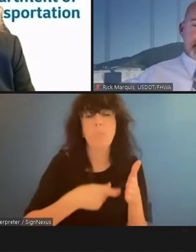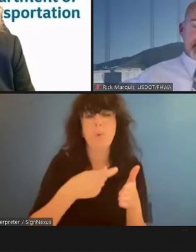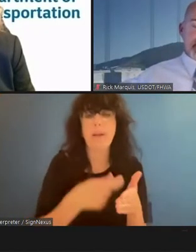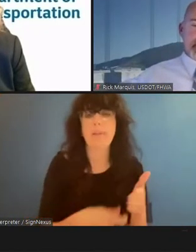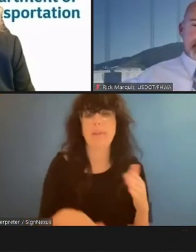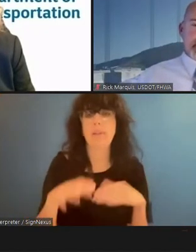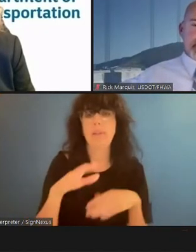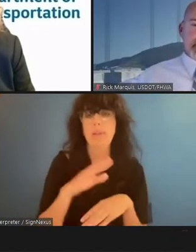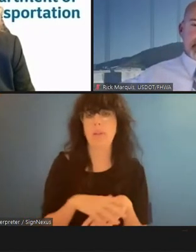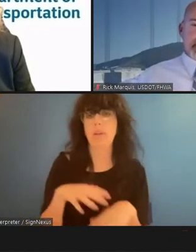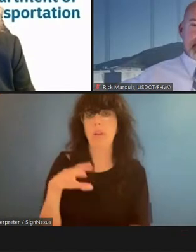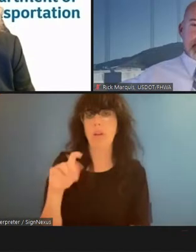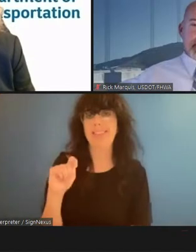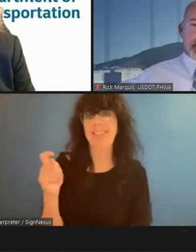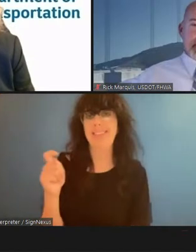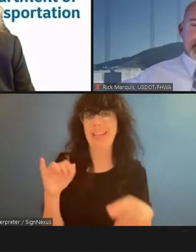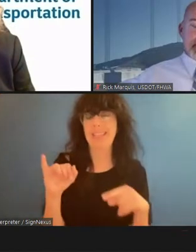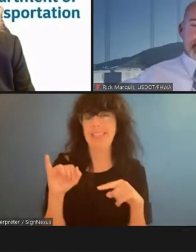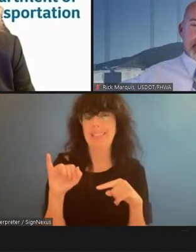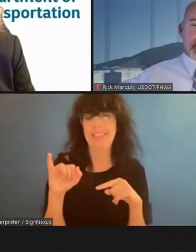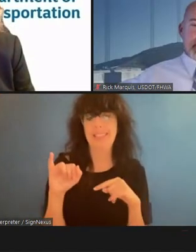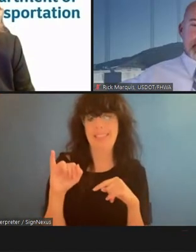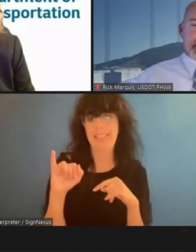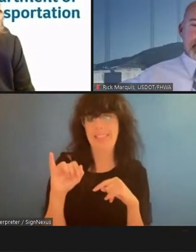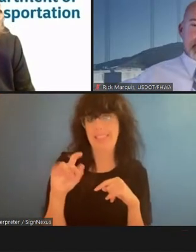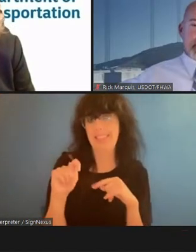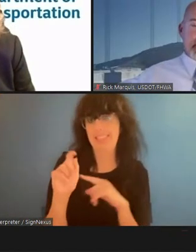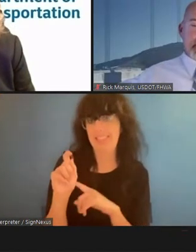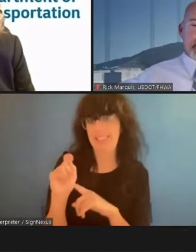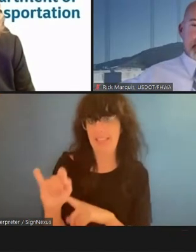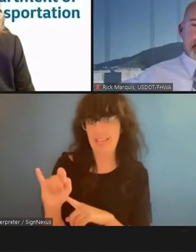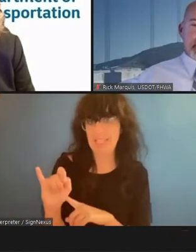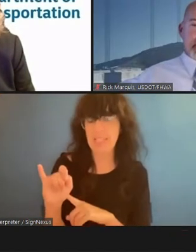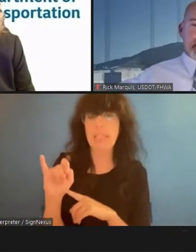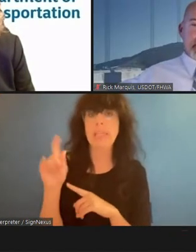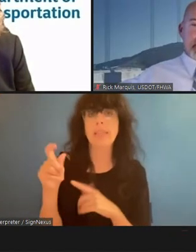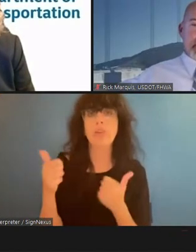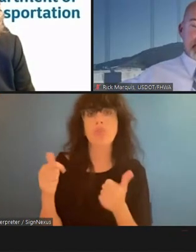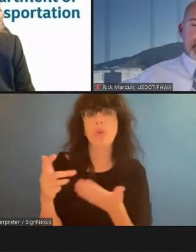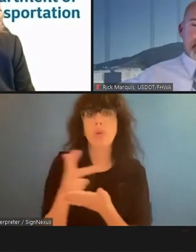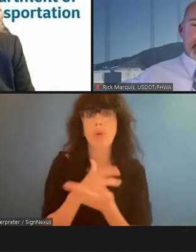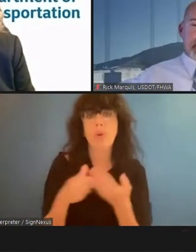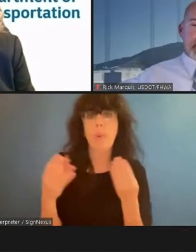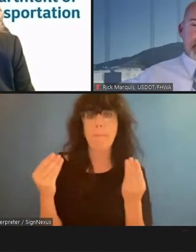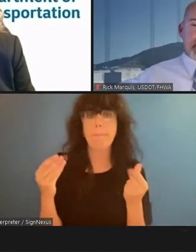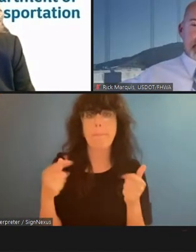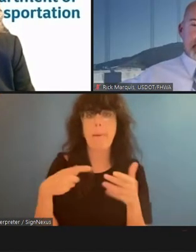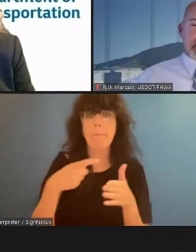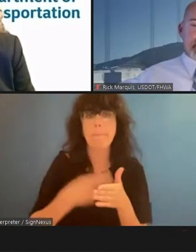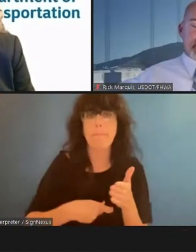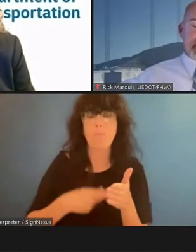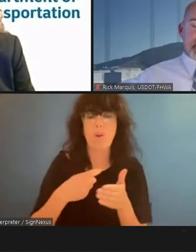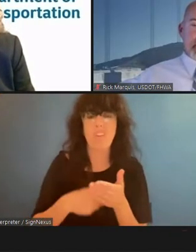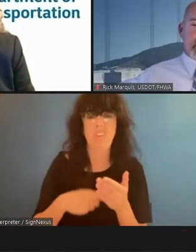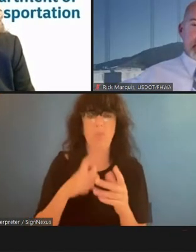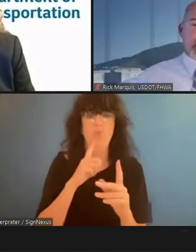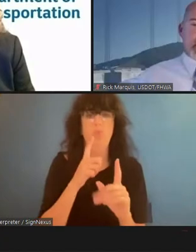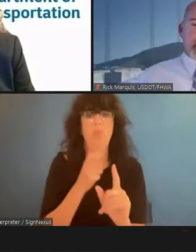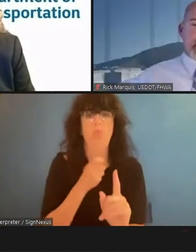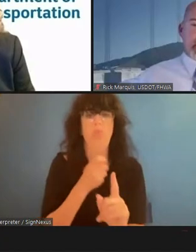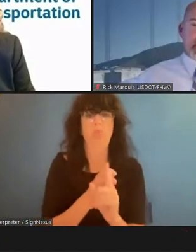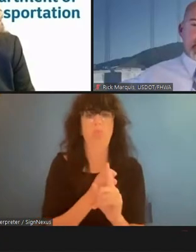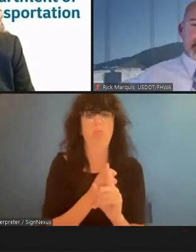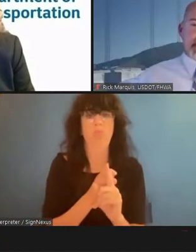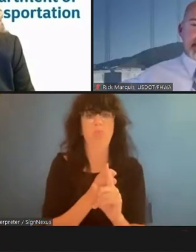taxi industry they are struggling now to make a living congestion pricing will have a combined effect of